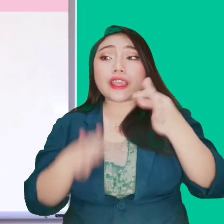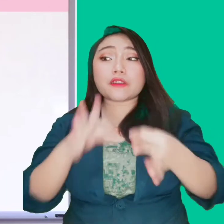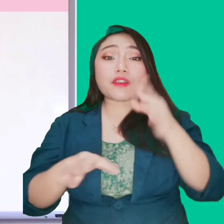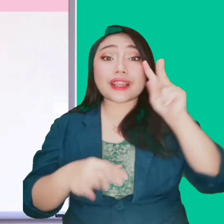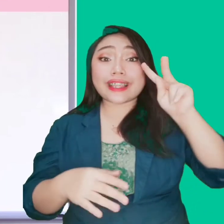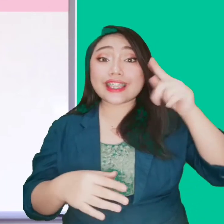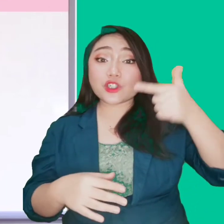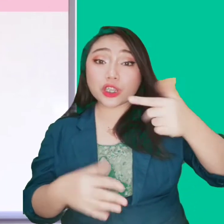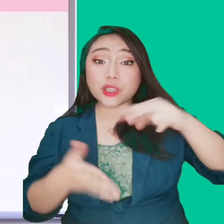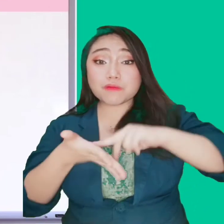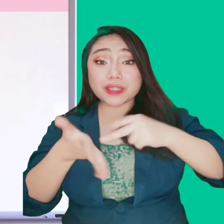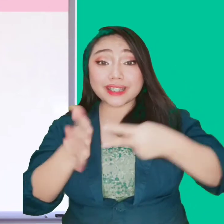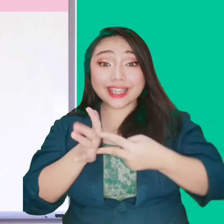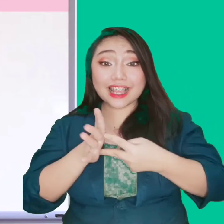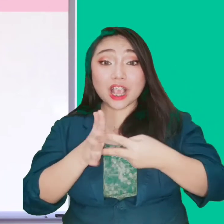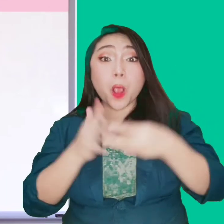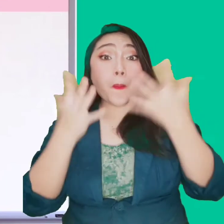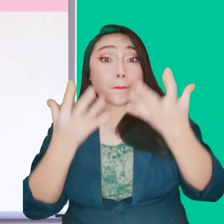So in the problem,